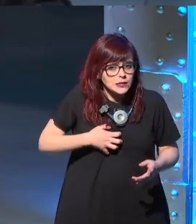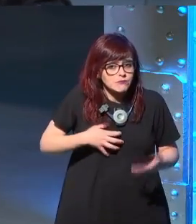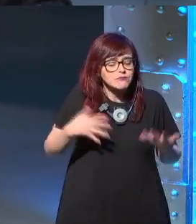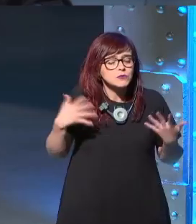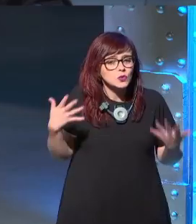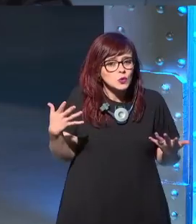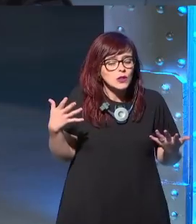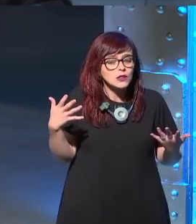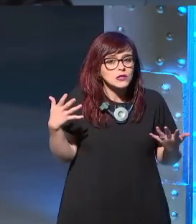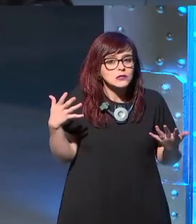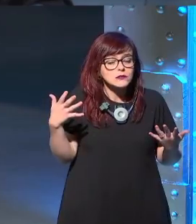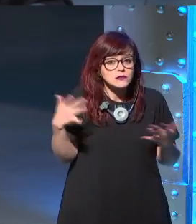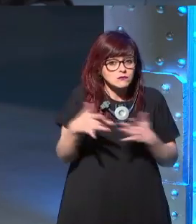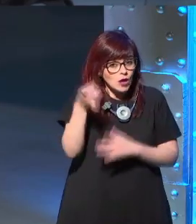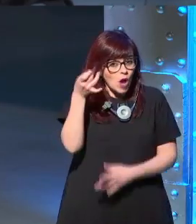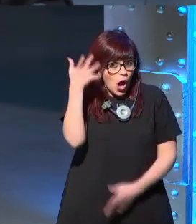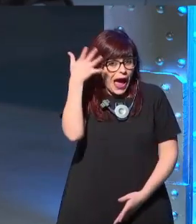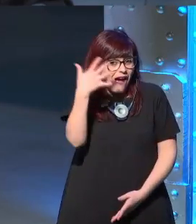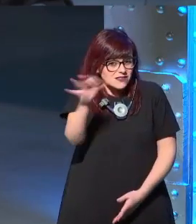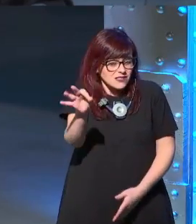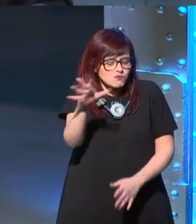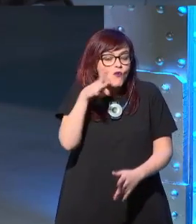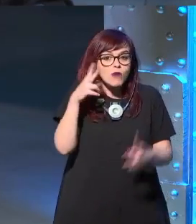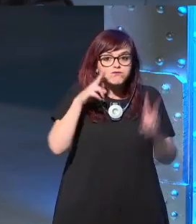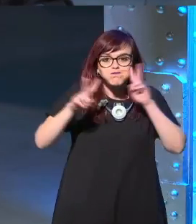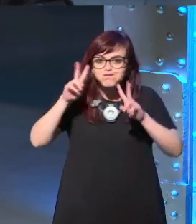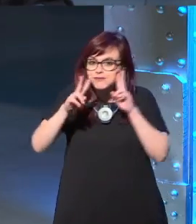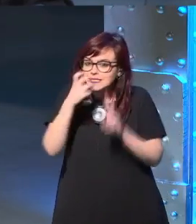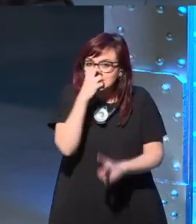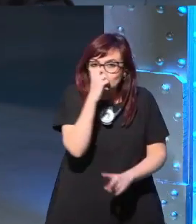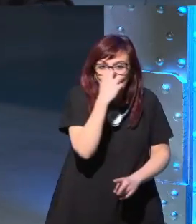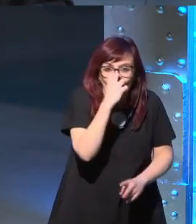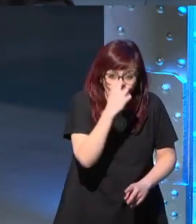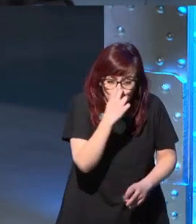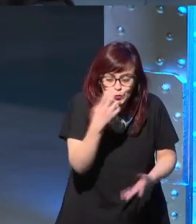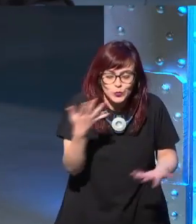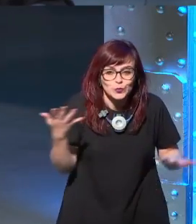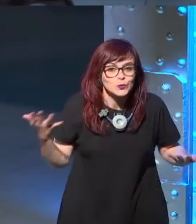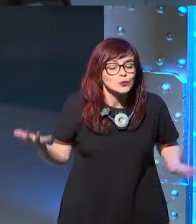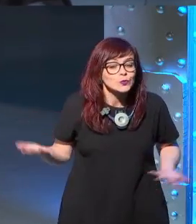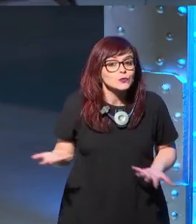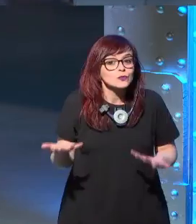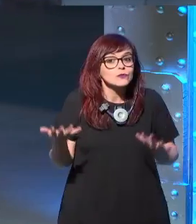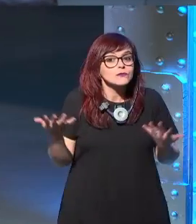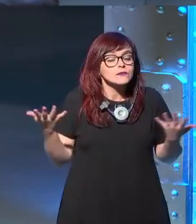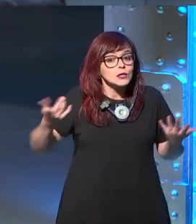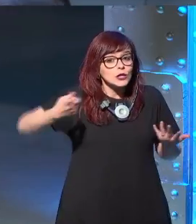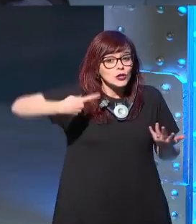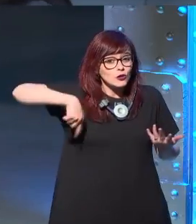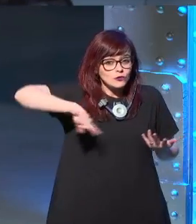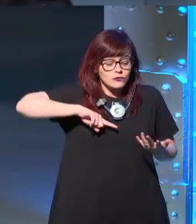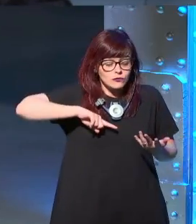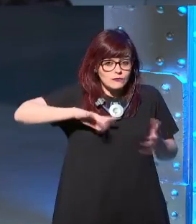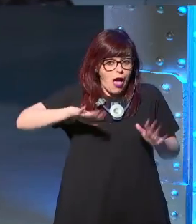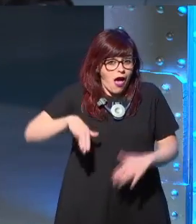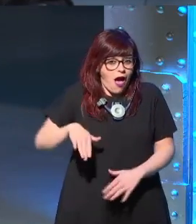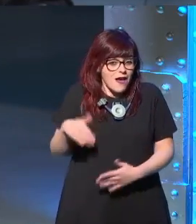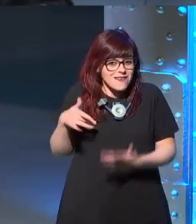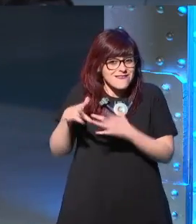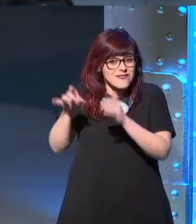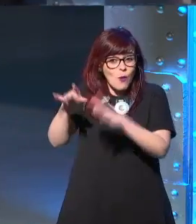to be curious and observant. You and I are never going to be a genius like Einstein. We will never be able to push